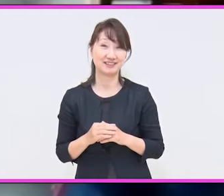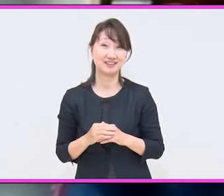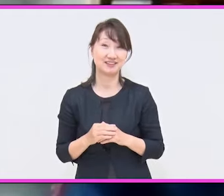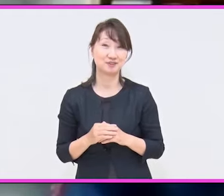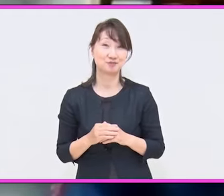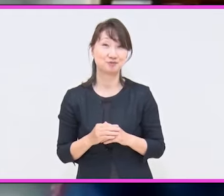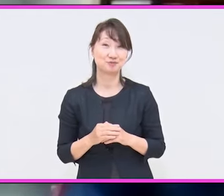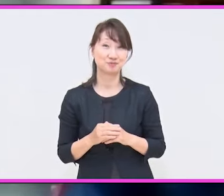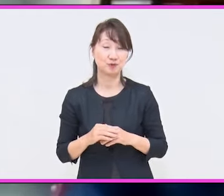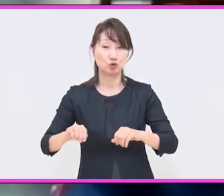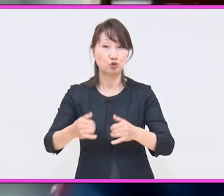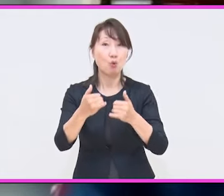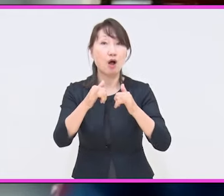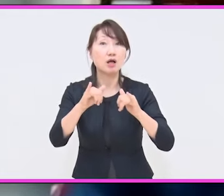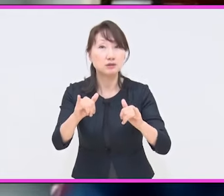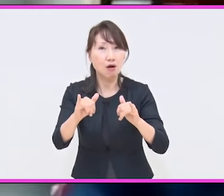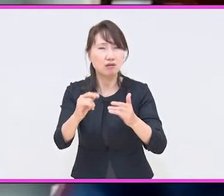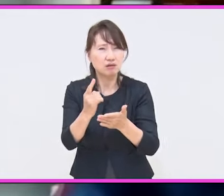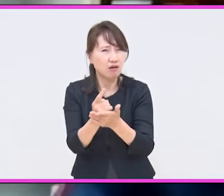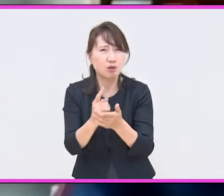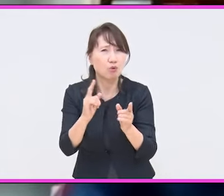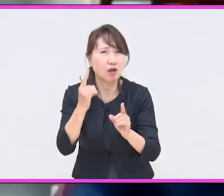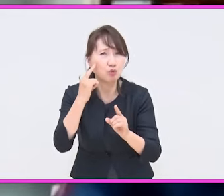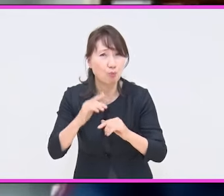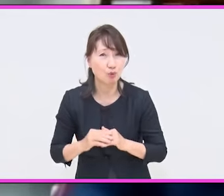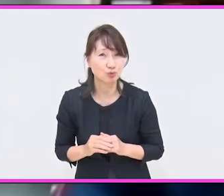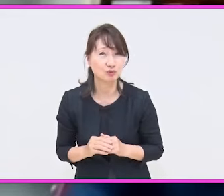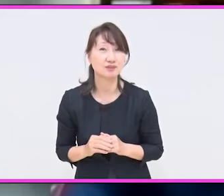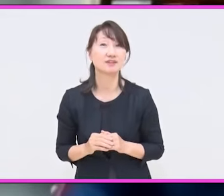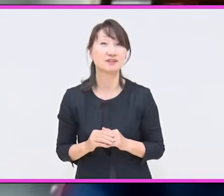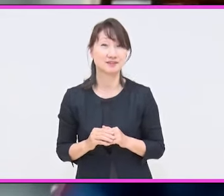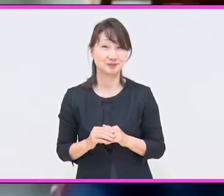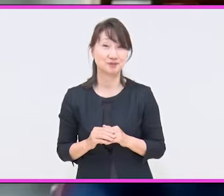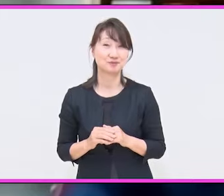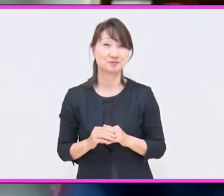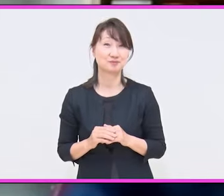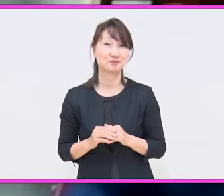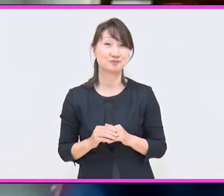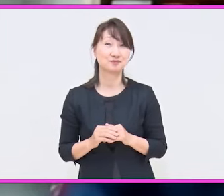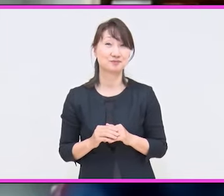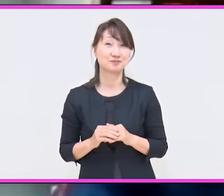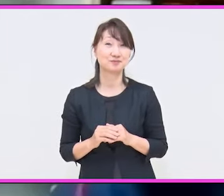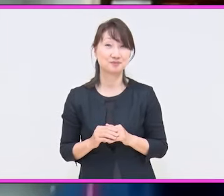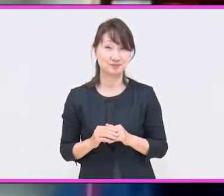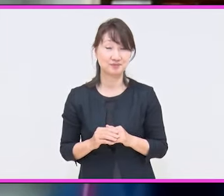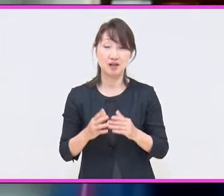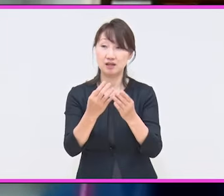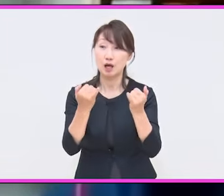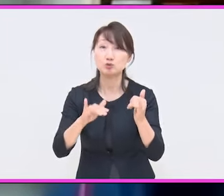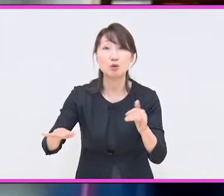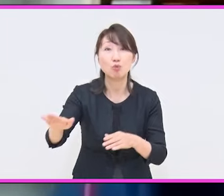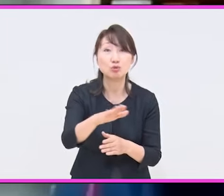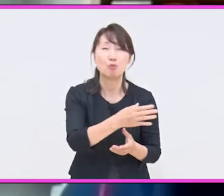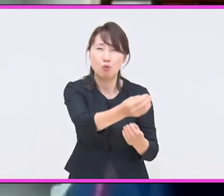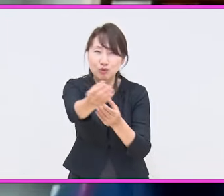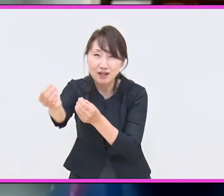and I don't think that's not special to somebody who's disabled. I think it is in many